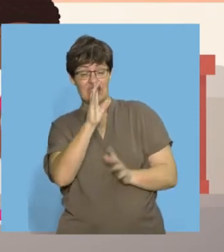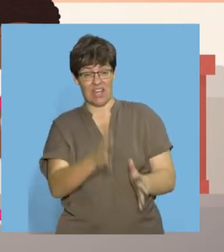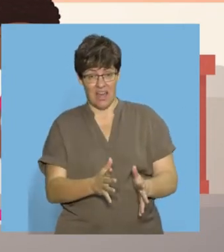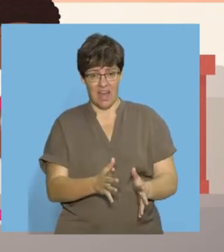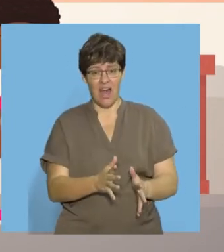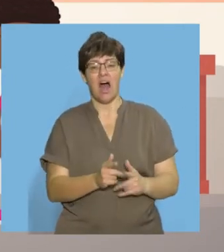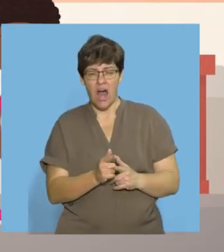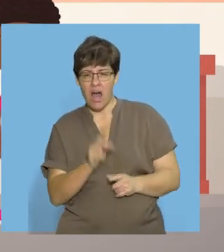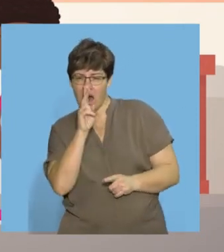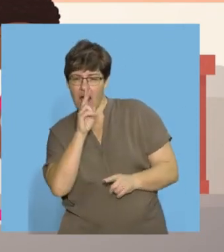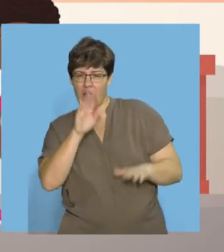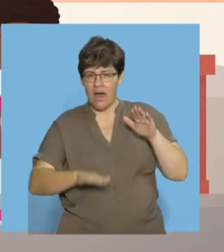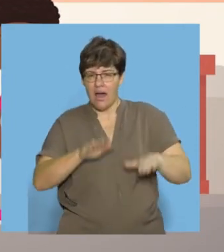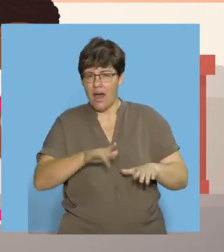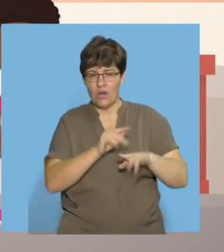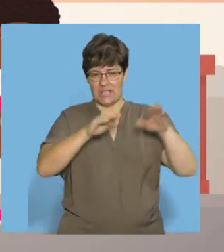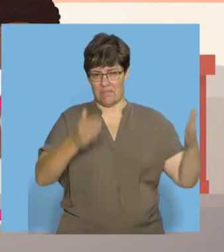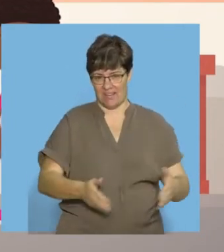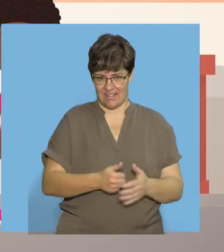and drum along on your table.